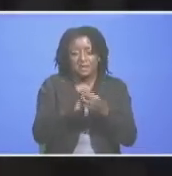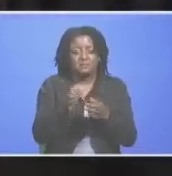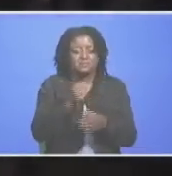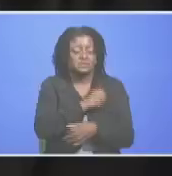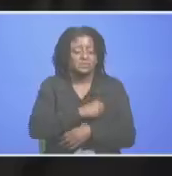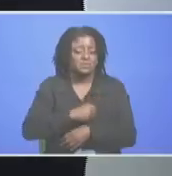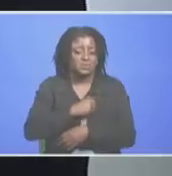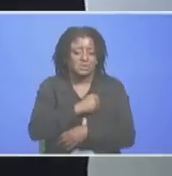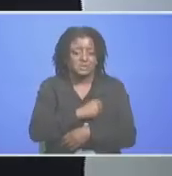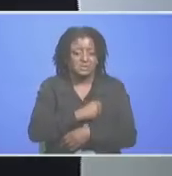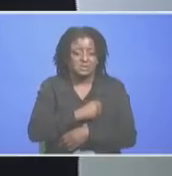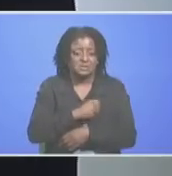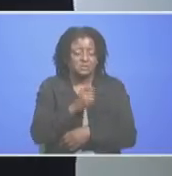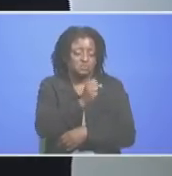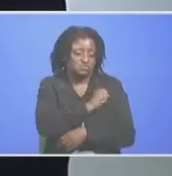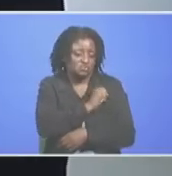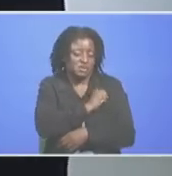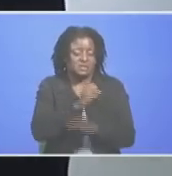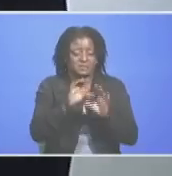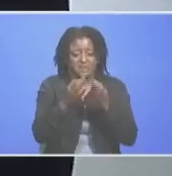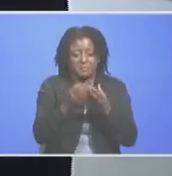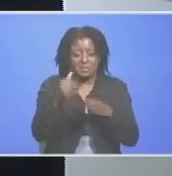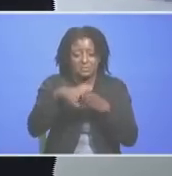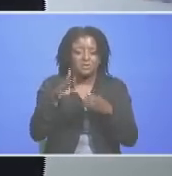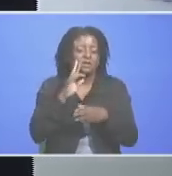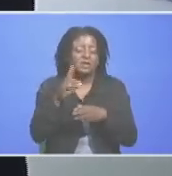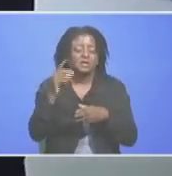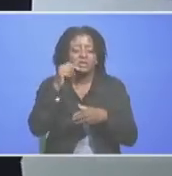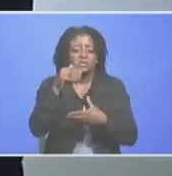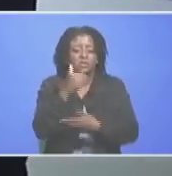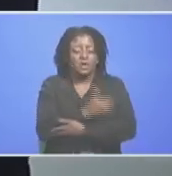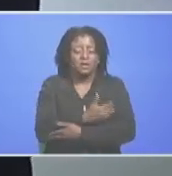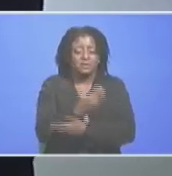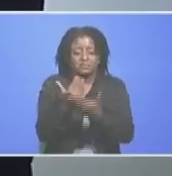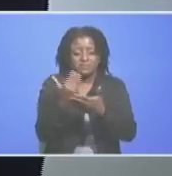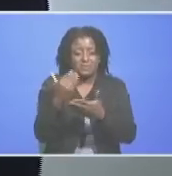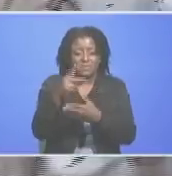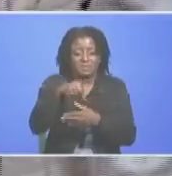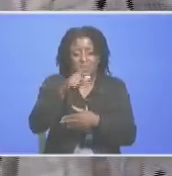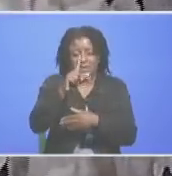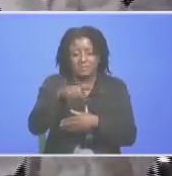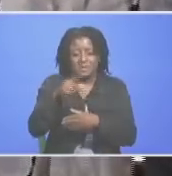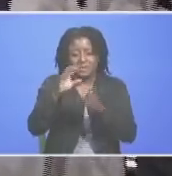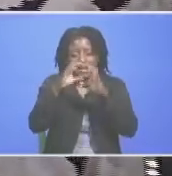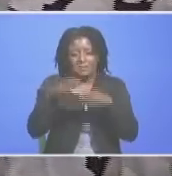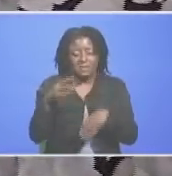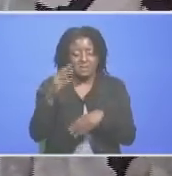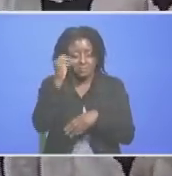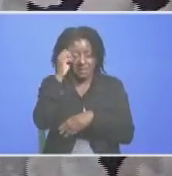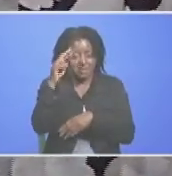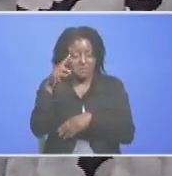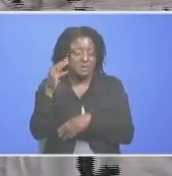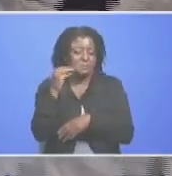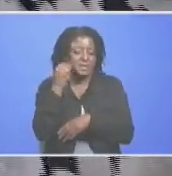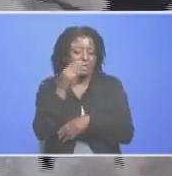Condolence. Strawn's family, including her daughter, former Progressive Liberal Party Cabinet Minister Melanie Griffin, also viewed the body and